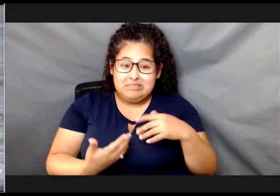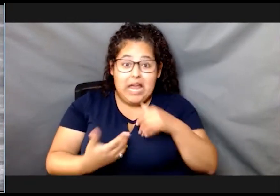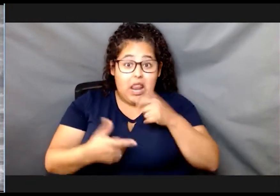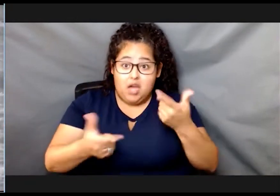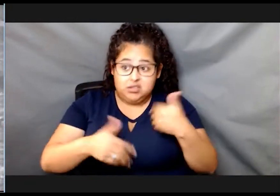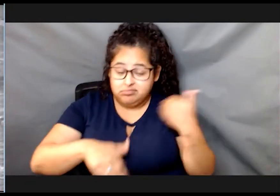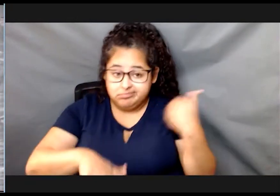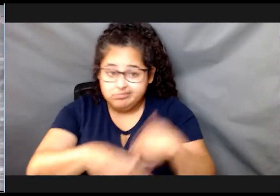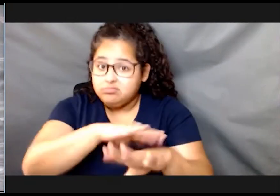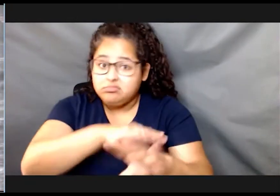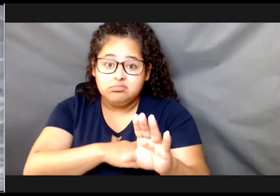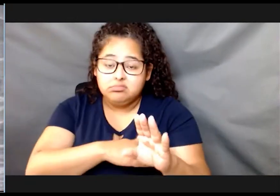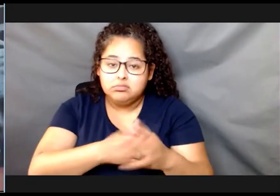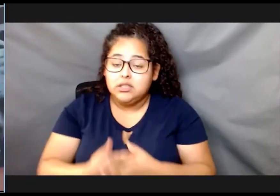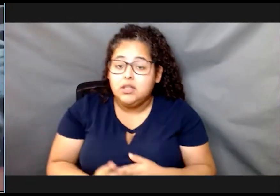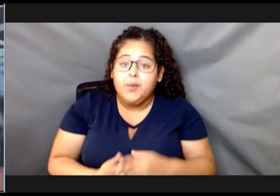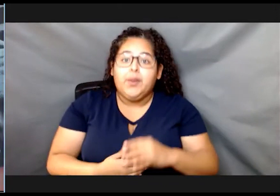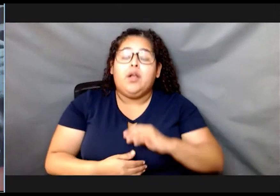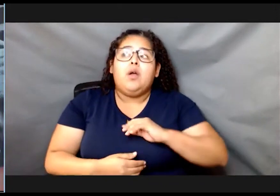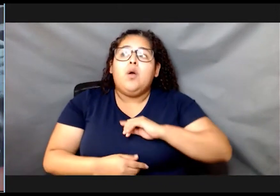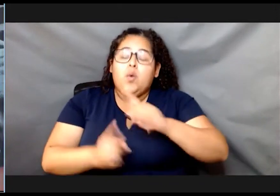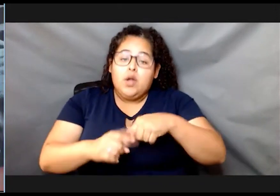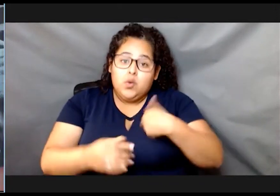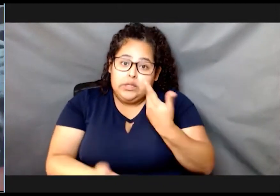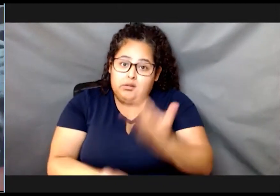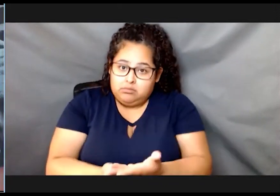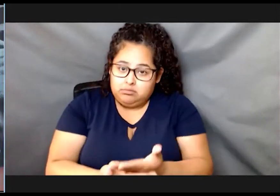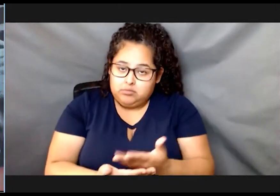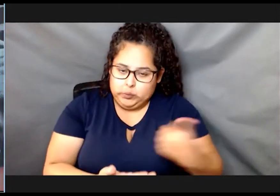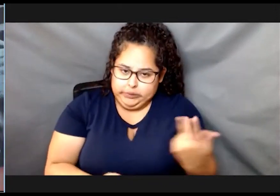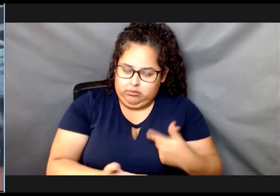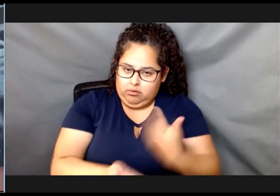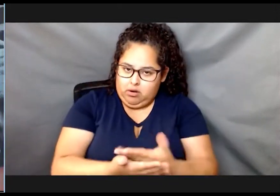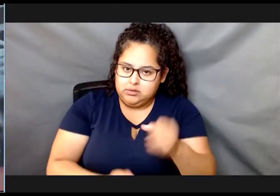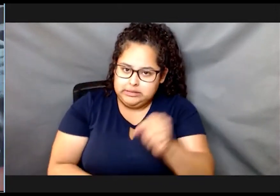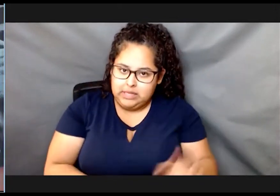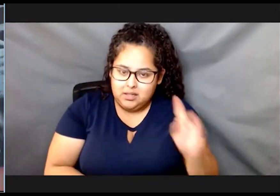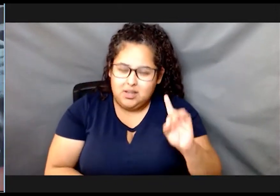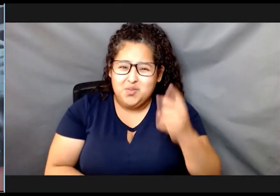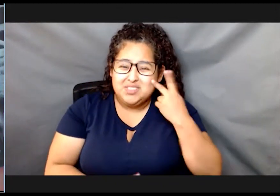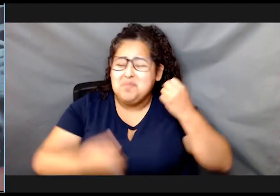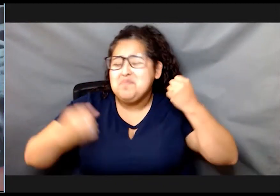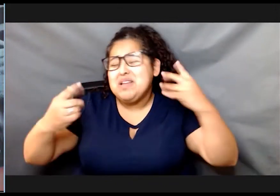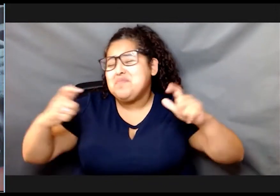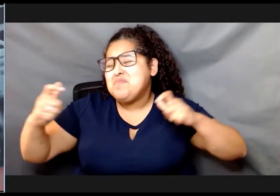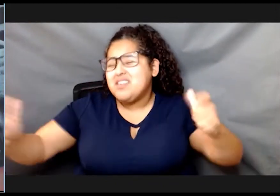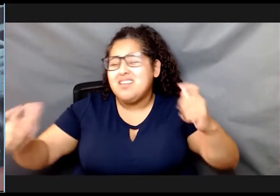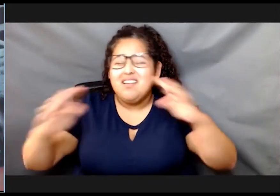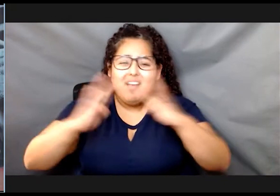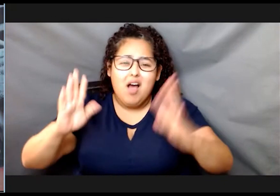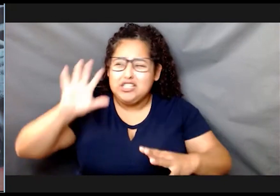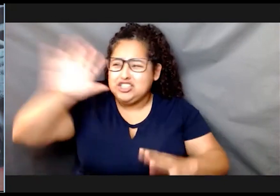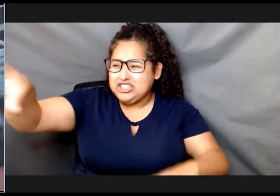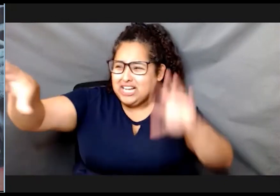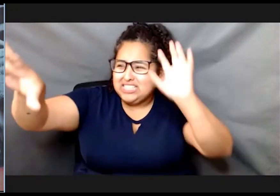came into San Diego, we started seeing all these beautiful houses everywhere that we had never